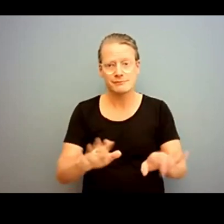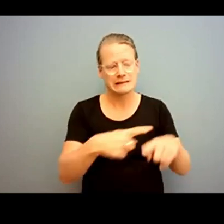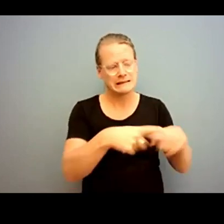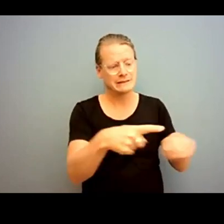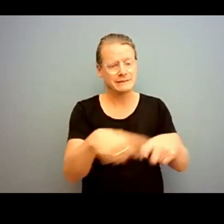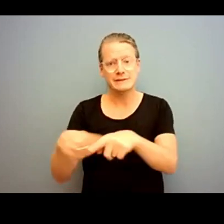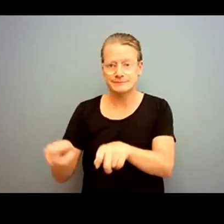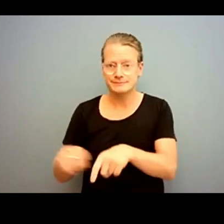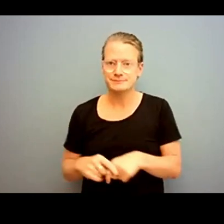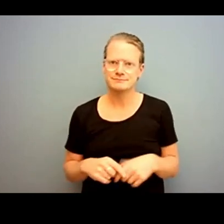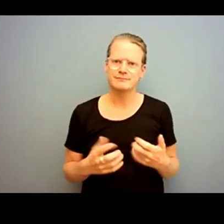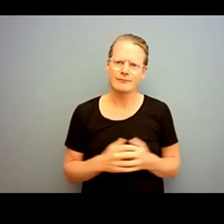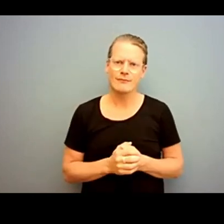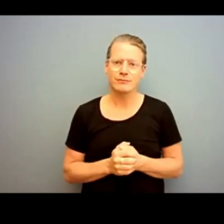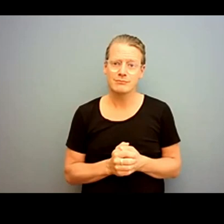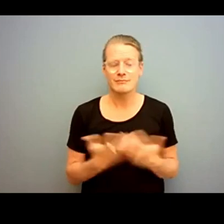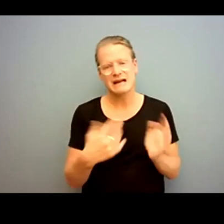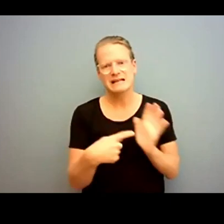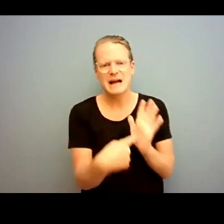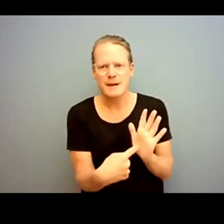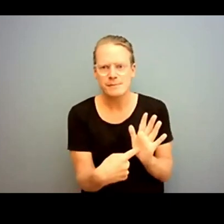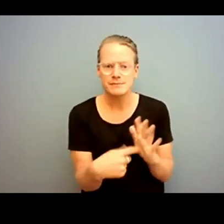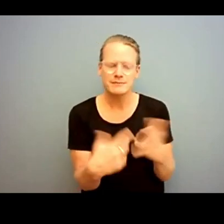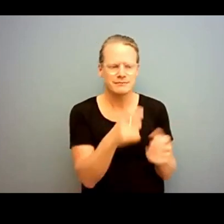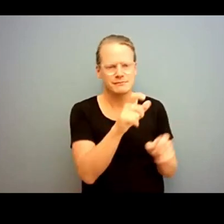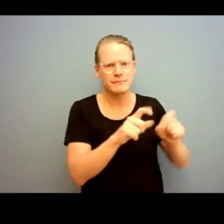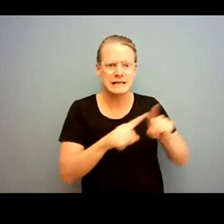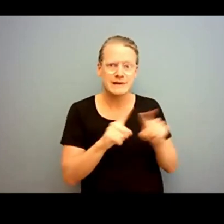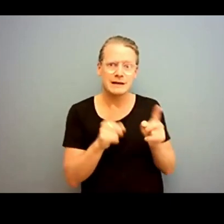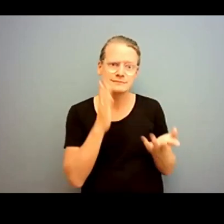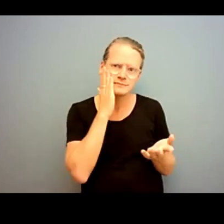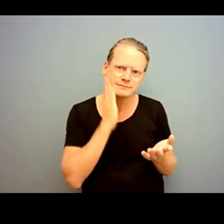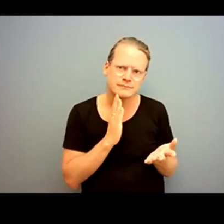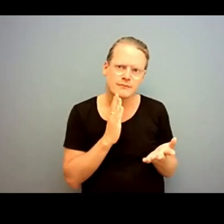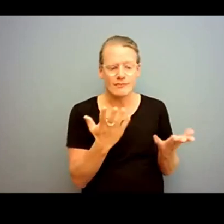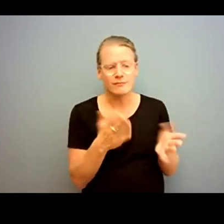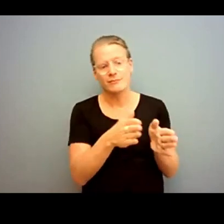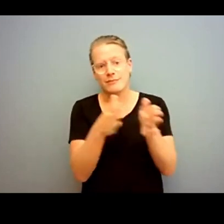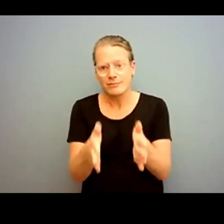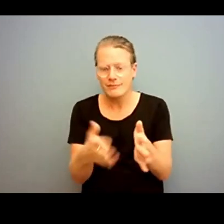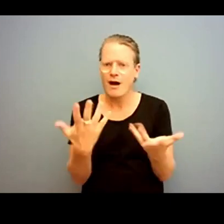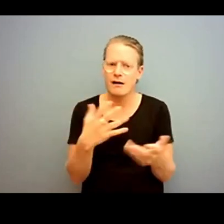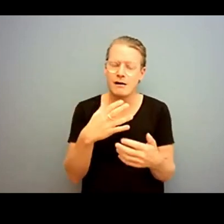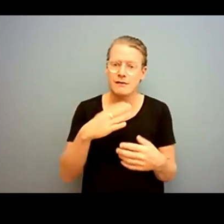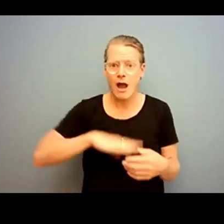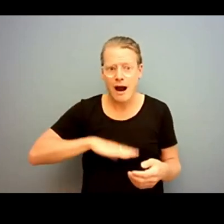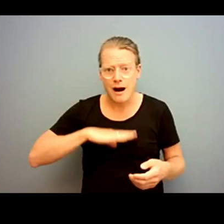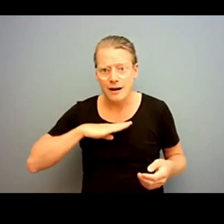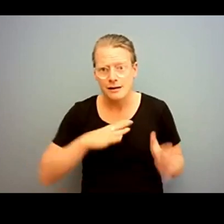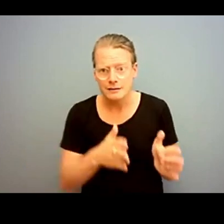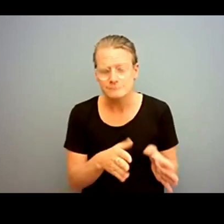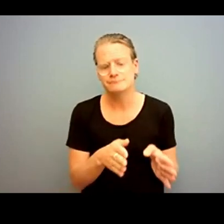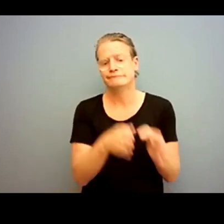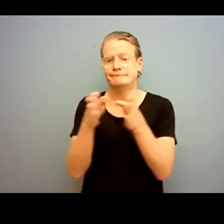ground, like race or disability or age or indigeneity, and that had to be